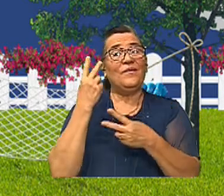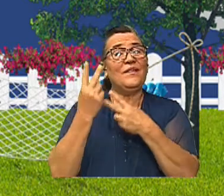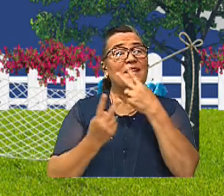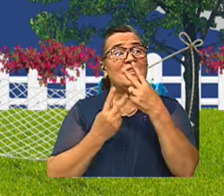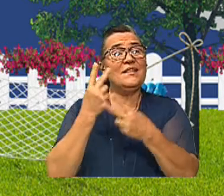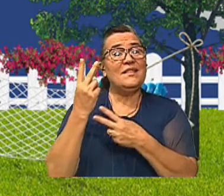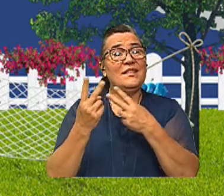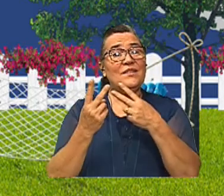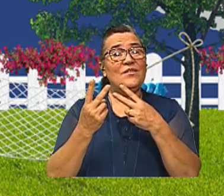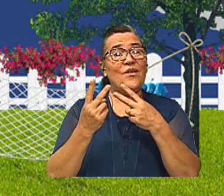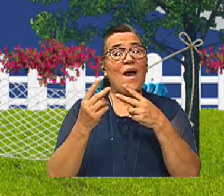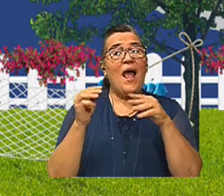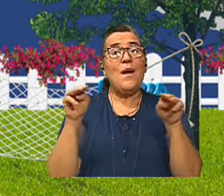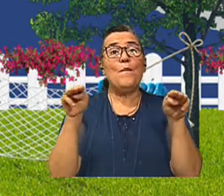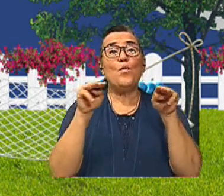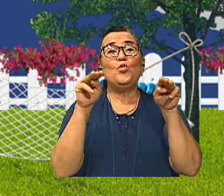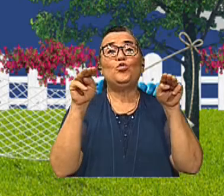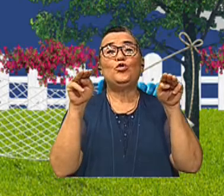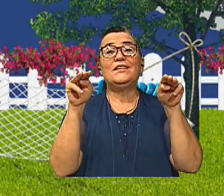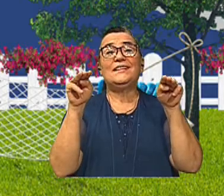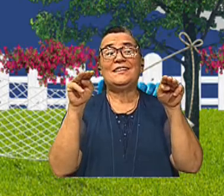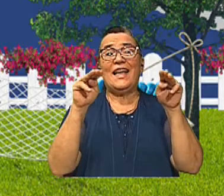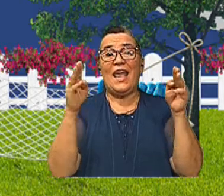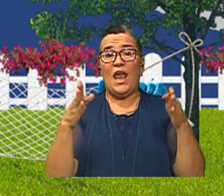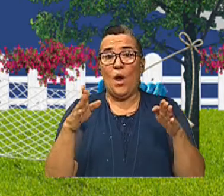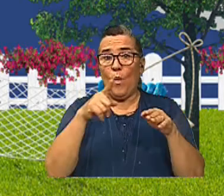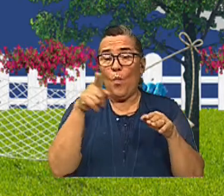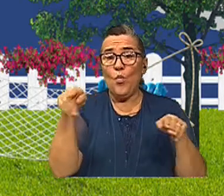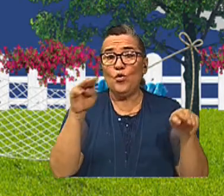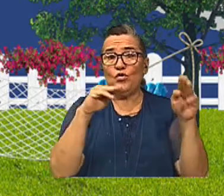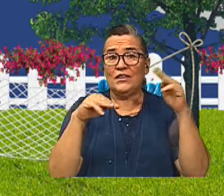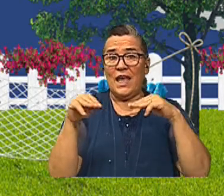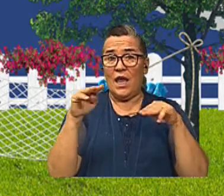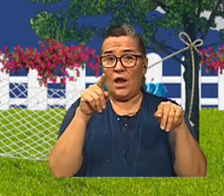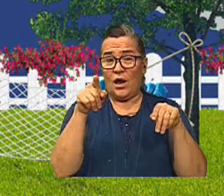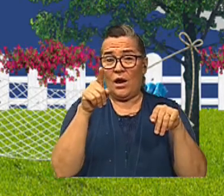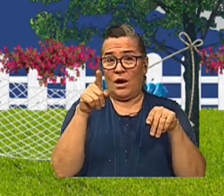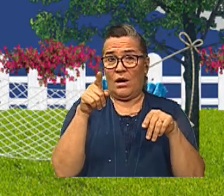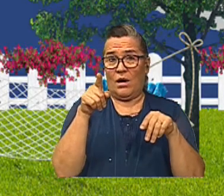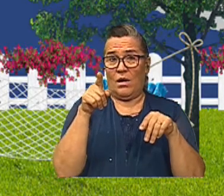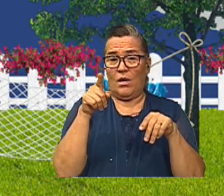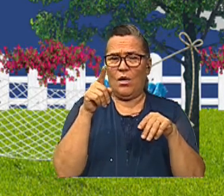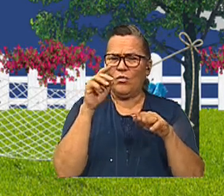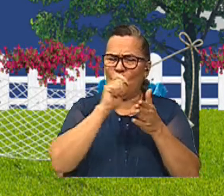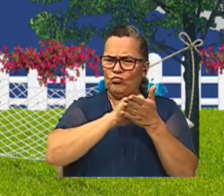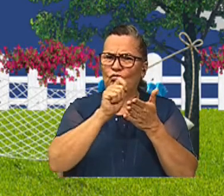the museum. I'm going to repeat the 3 options, right? Take notes